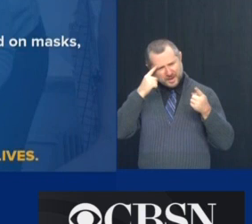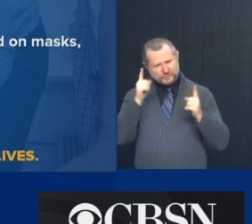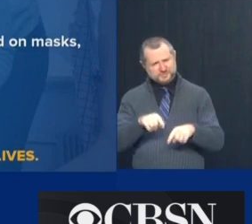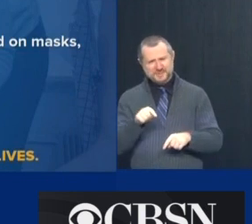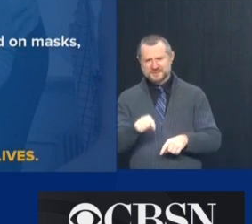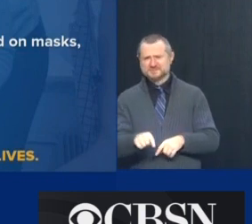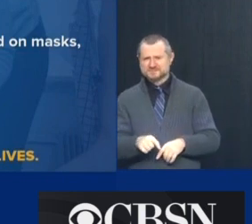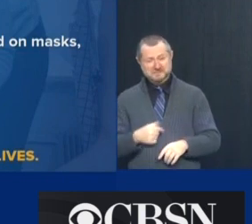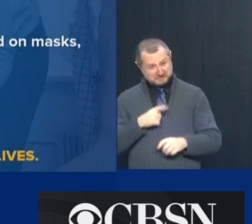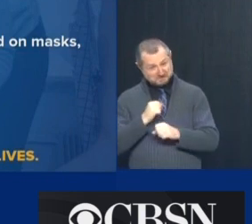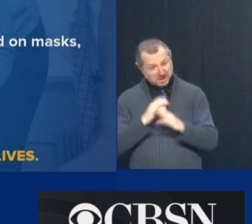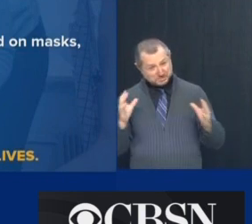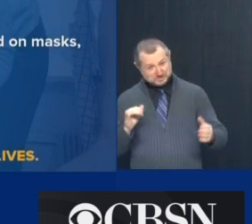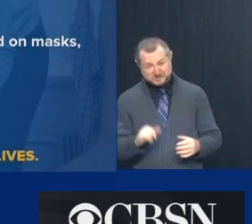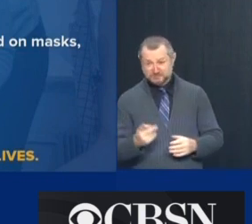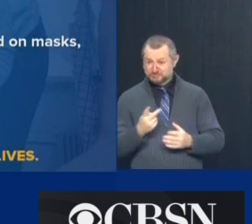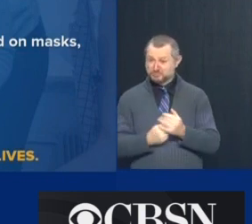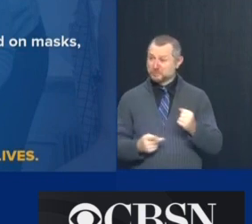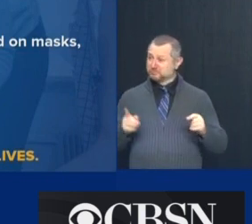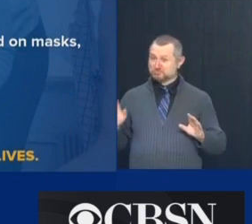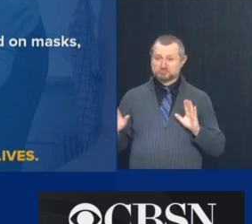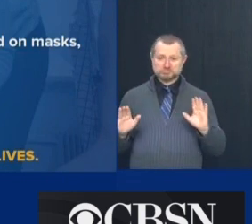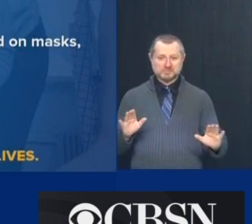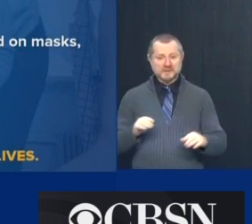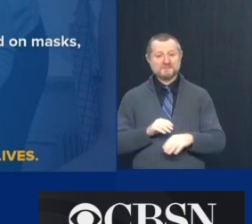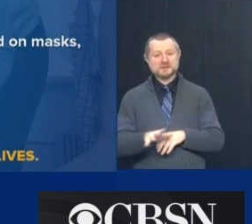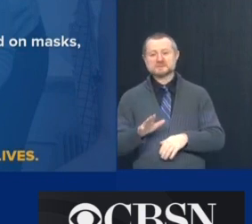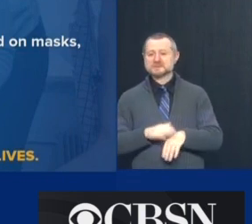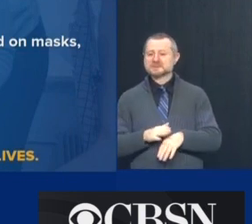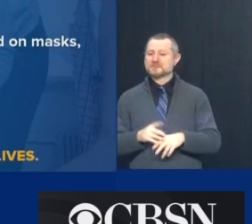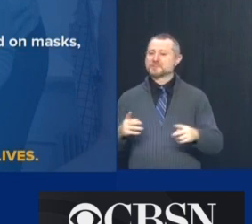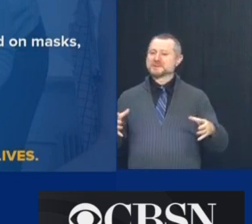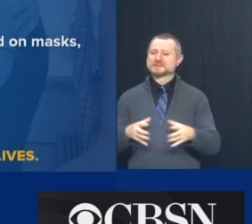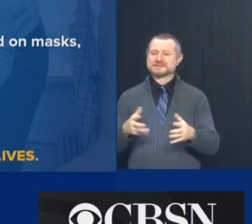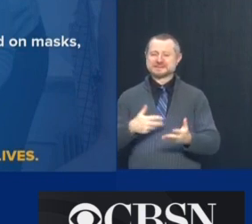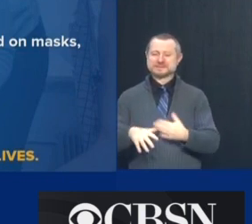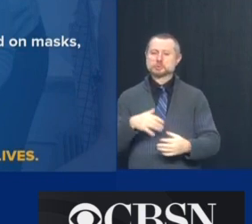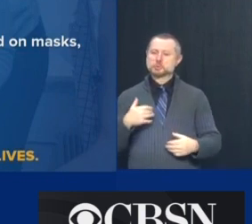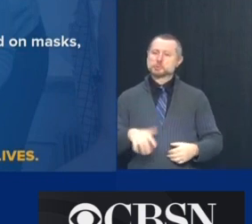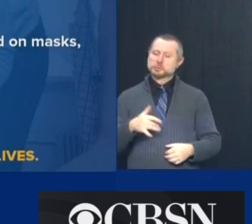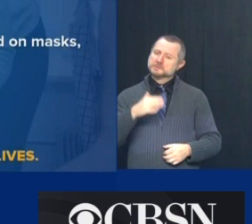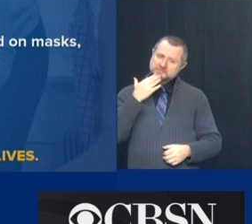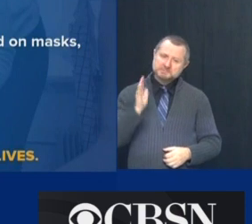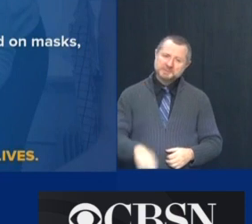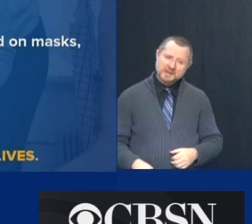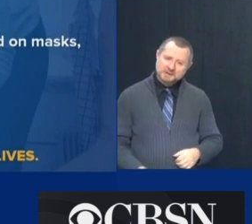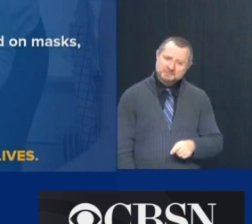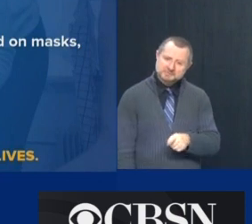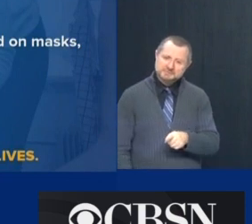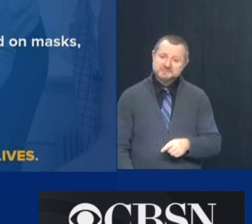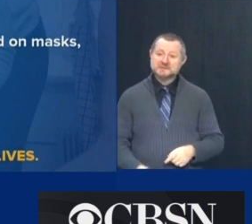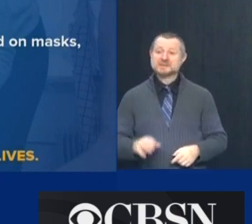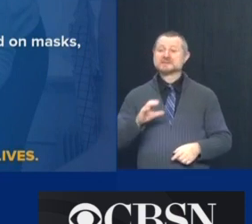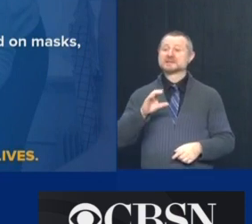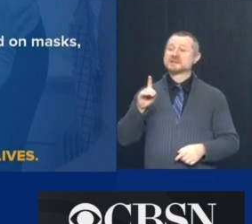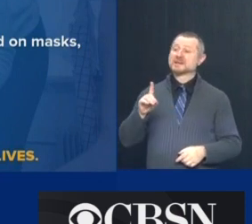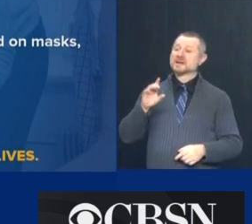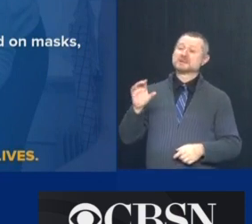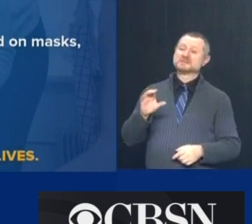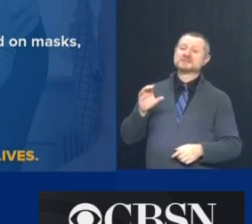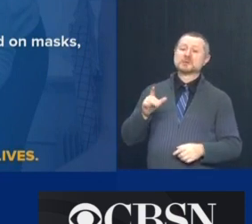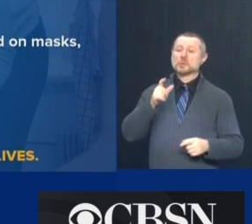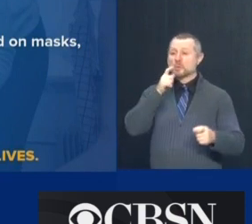Both of their health advisors say small gatherings are the problem. The CDC, under Trump,